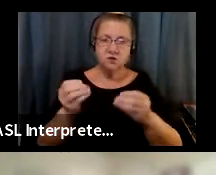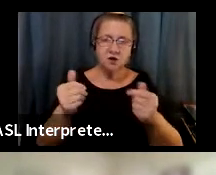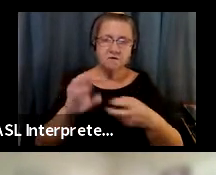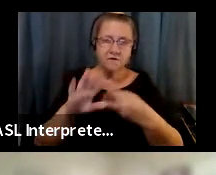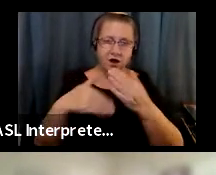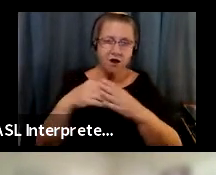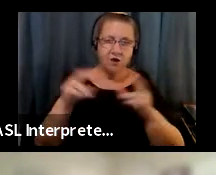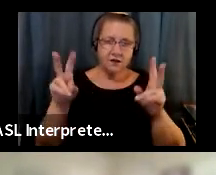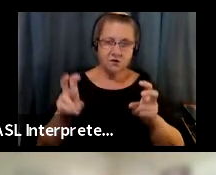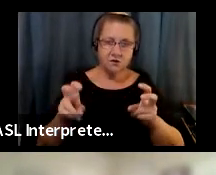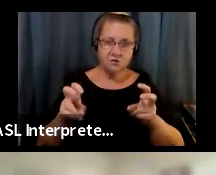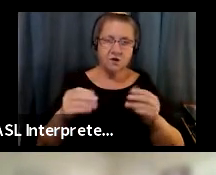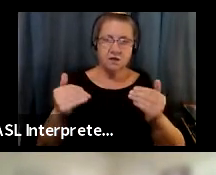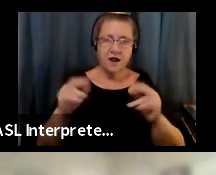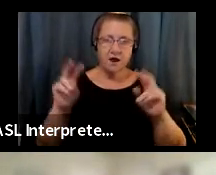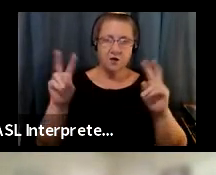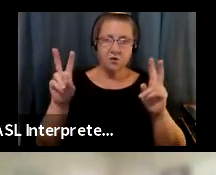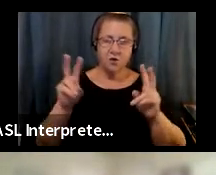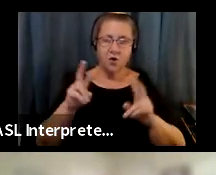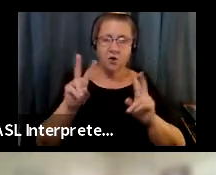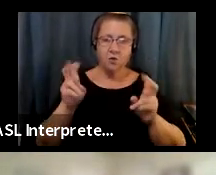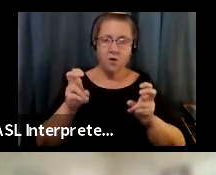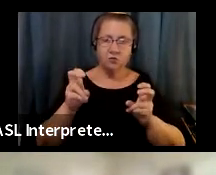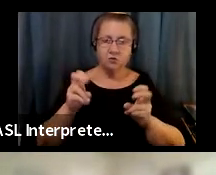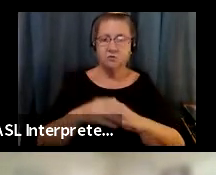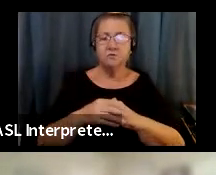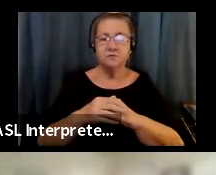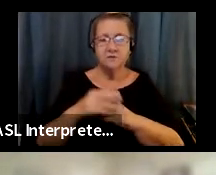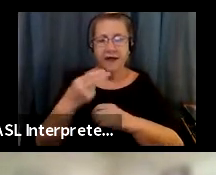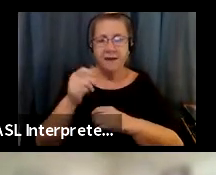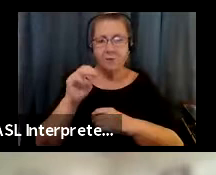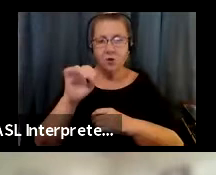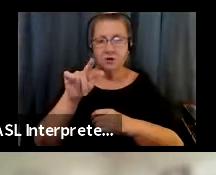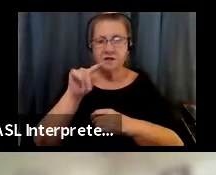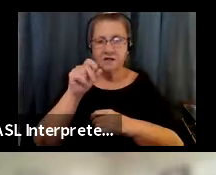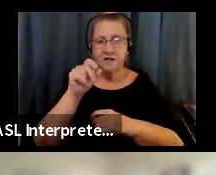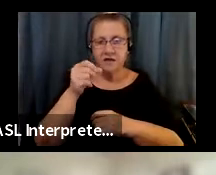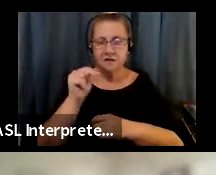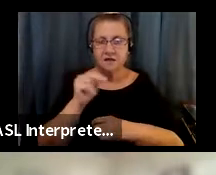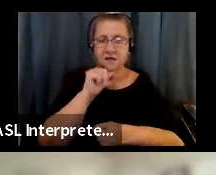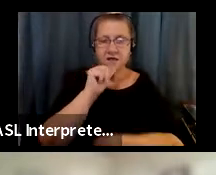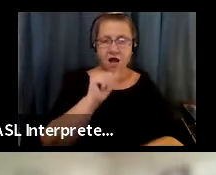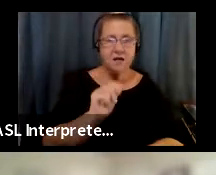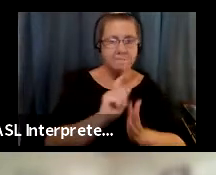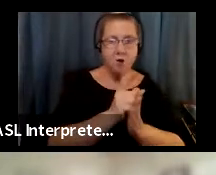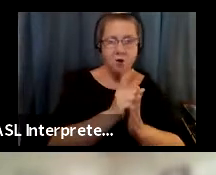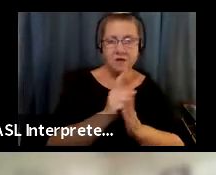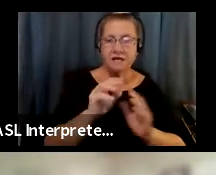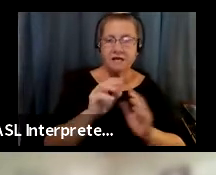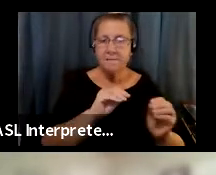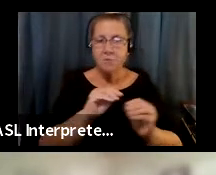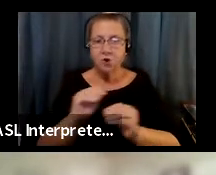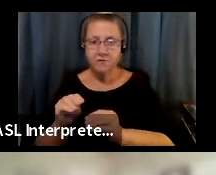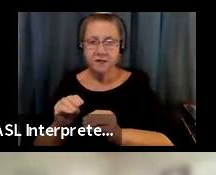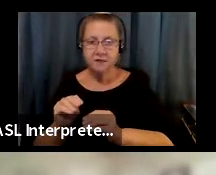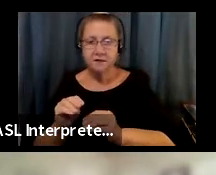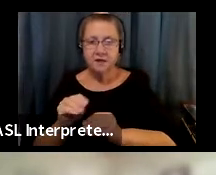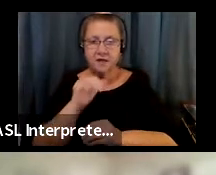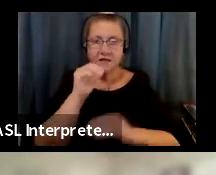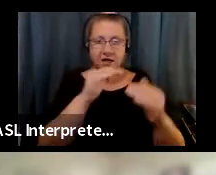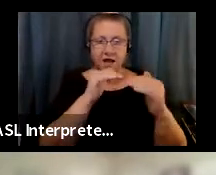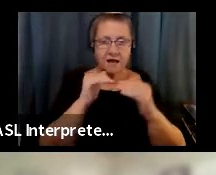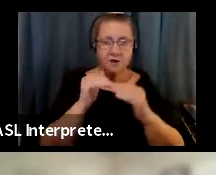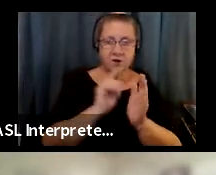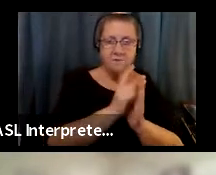to quote Hamilton, this is not a moment, it's a movement. This past year working together was not an equity moment, it's been the building